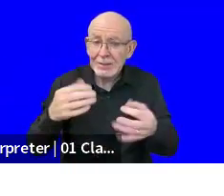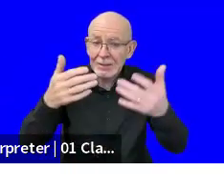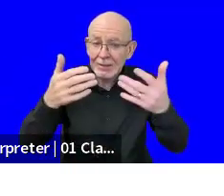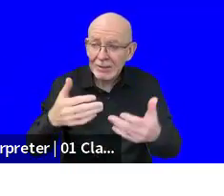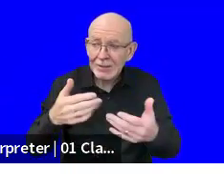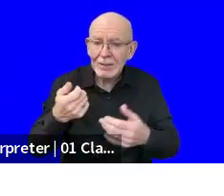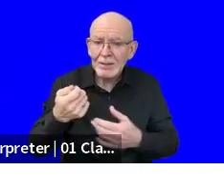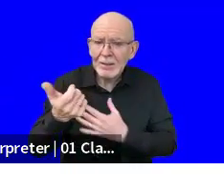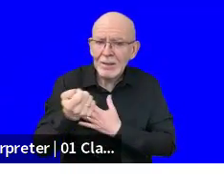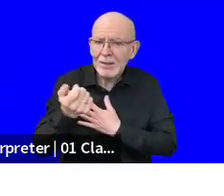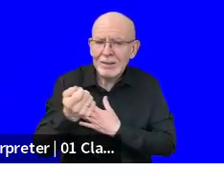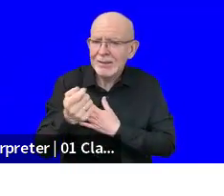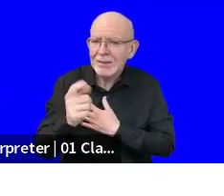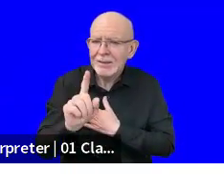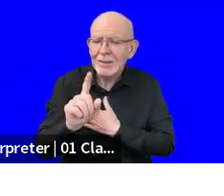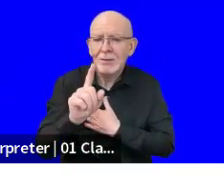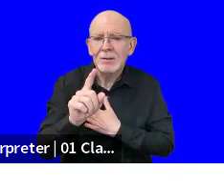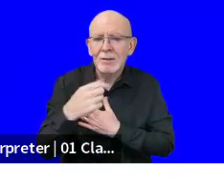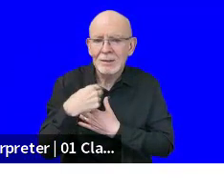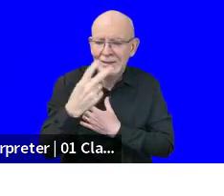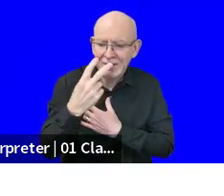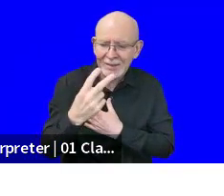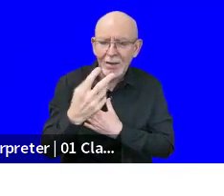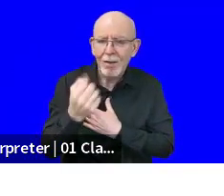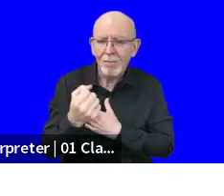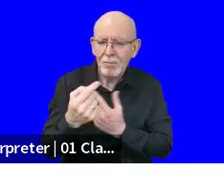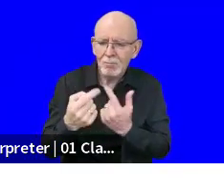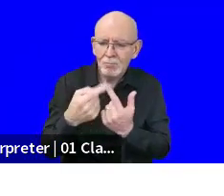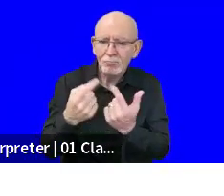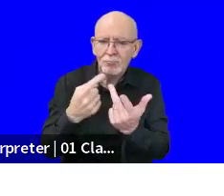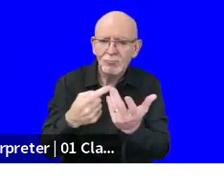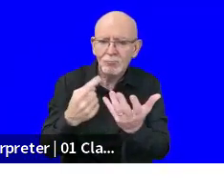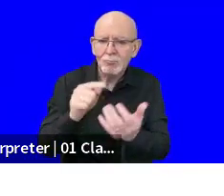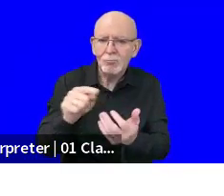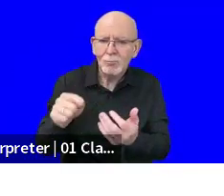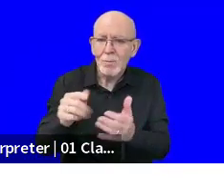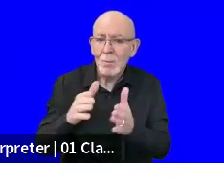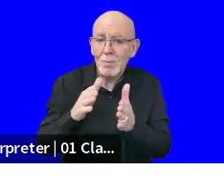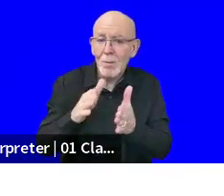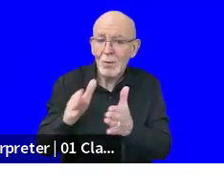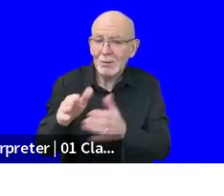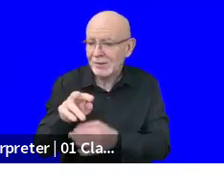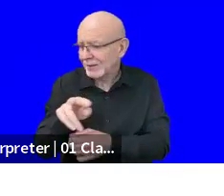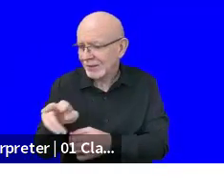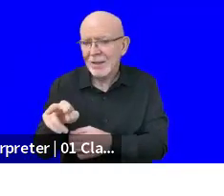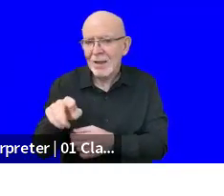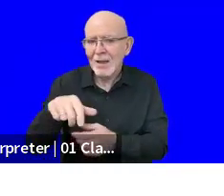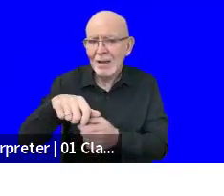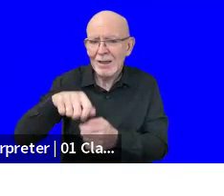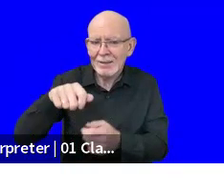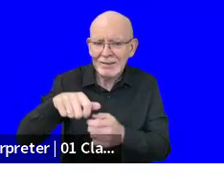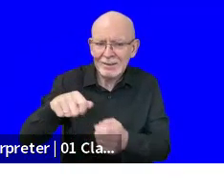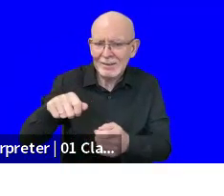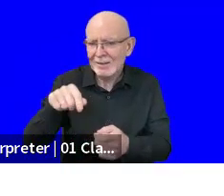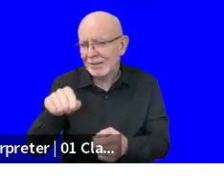to assess the impact of disability-related cost on poverty.